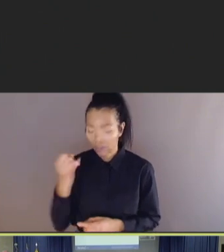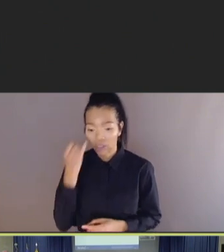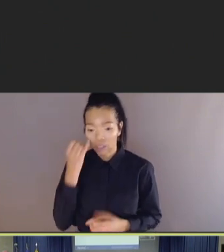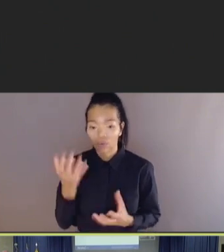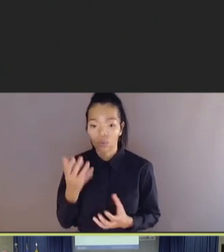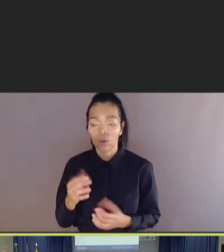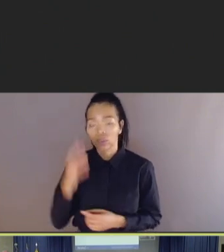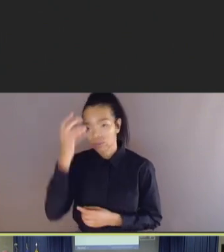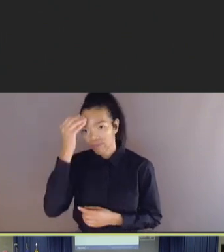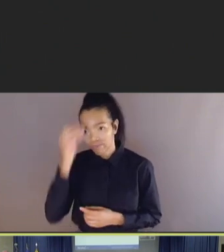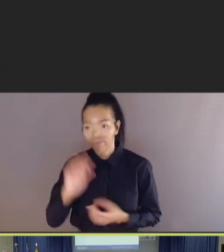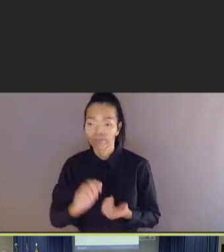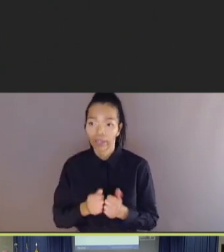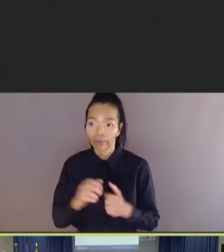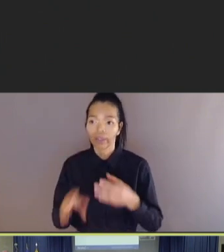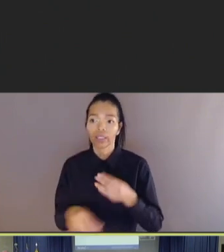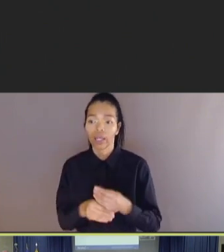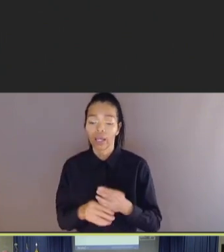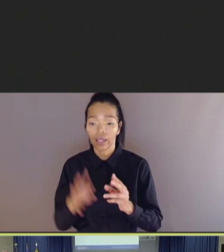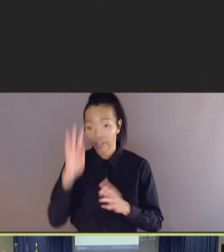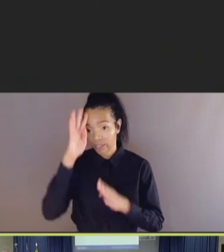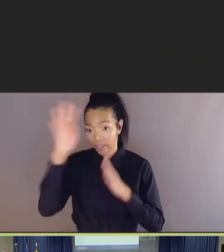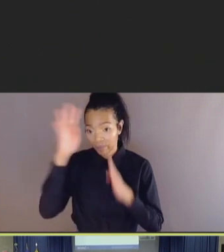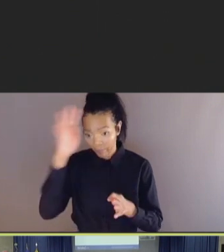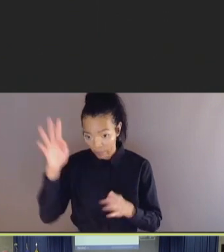space where innovation's really